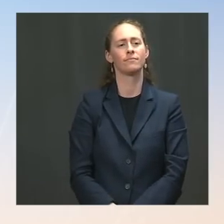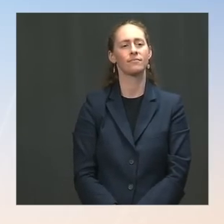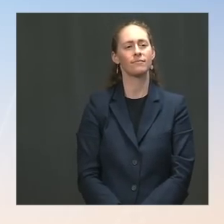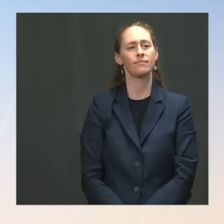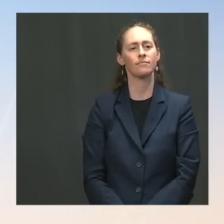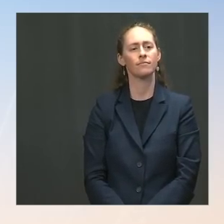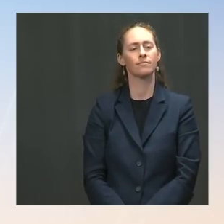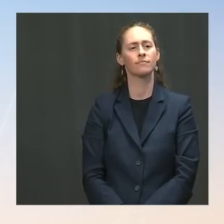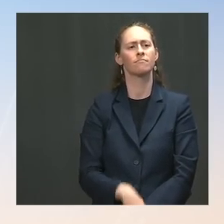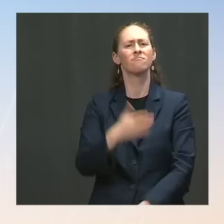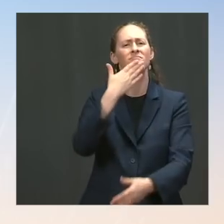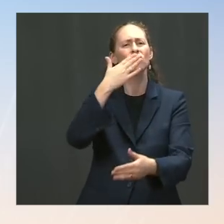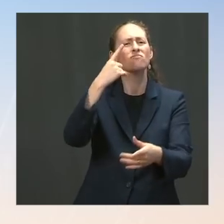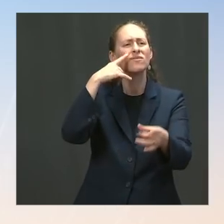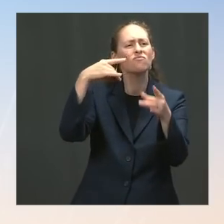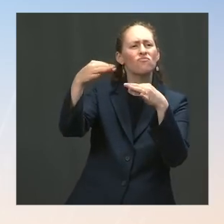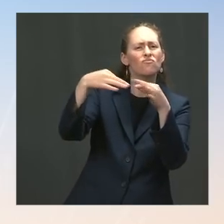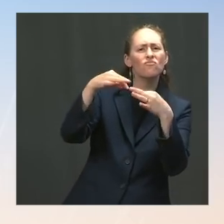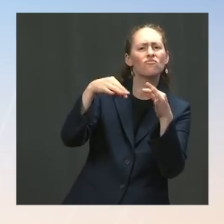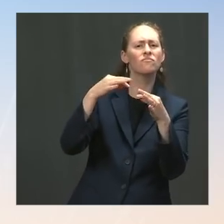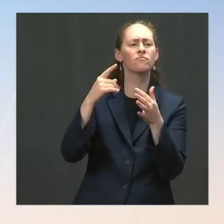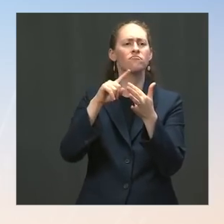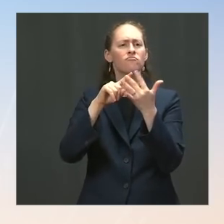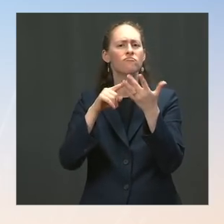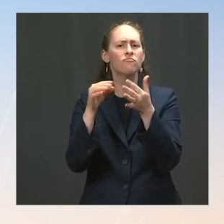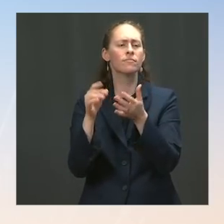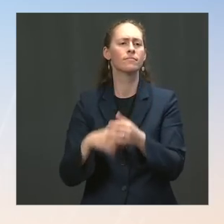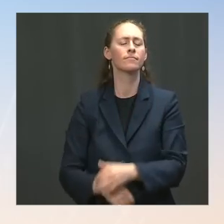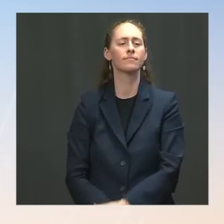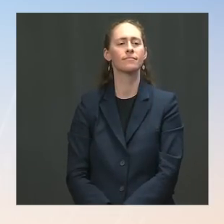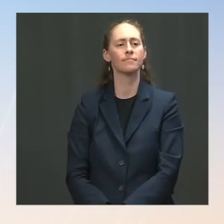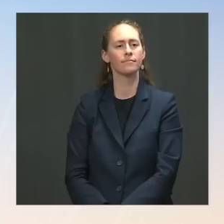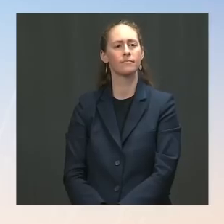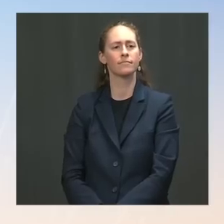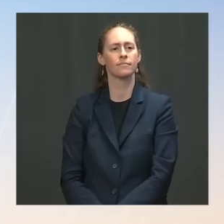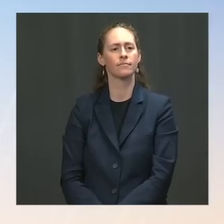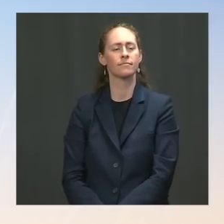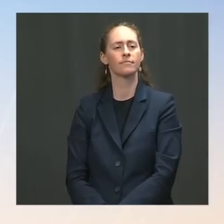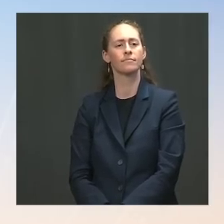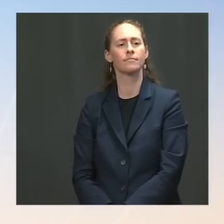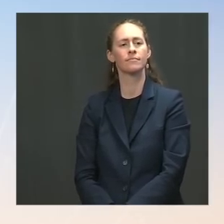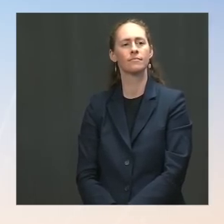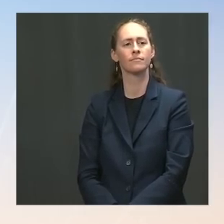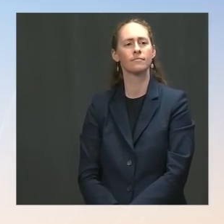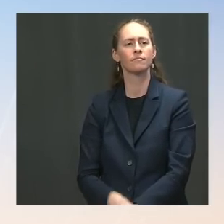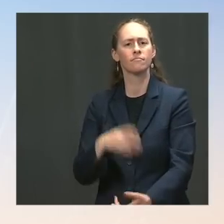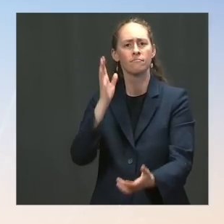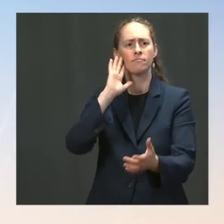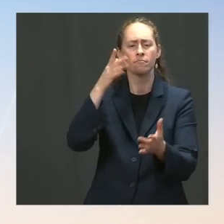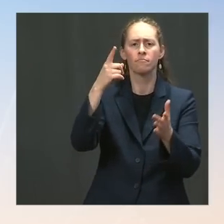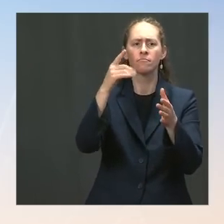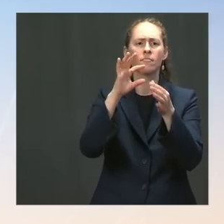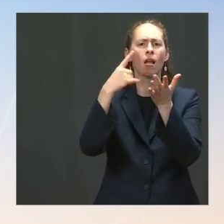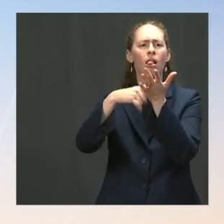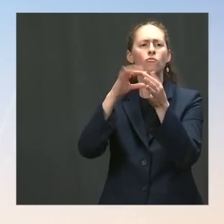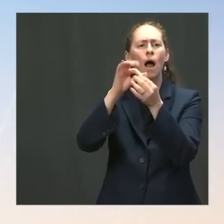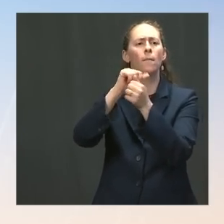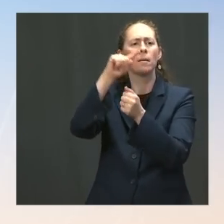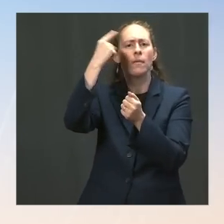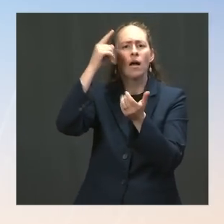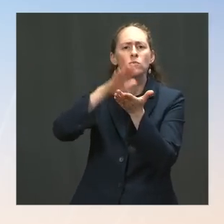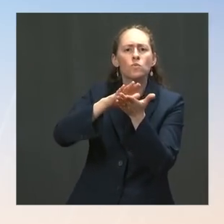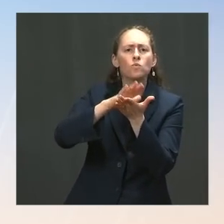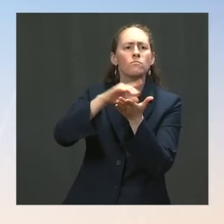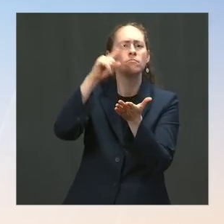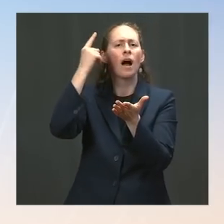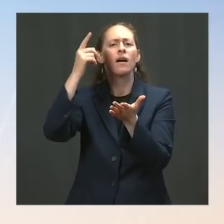the Republican black backlash over that have an impact over your plans? You know, I always say I trust my educators across the